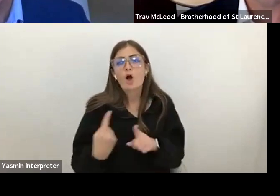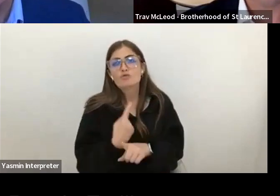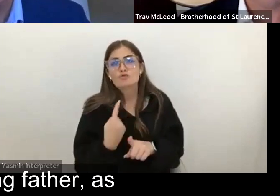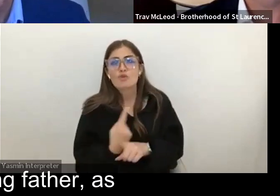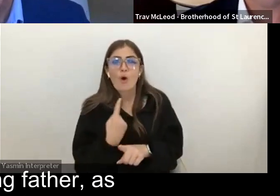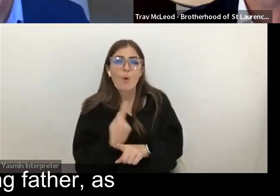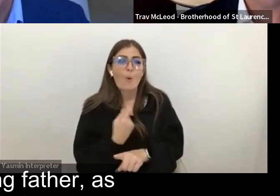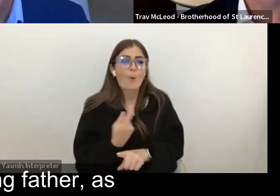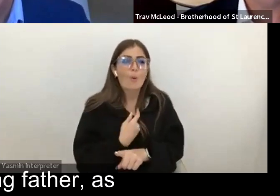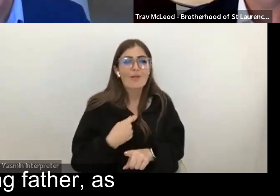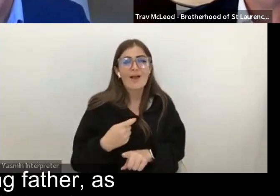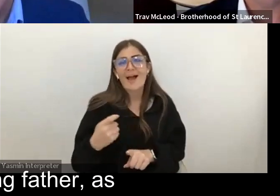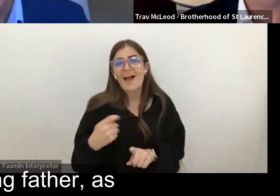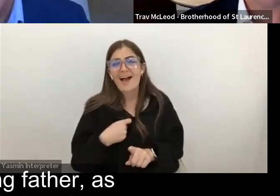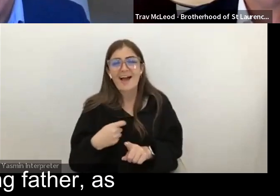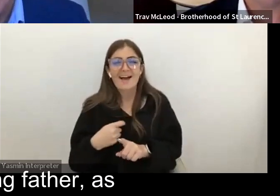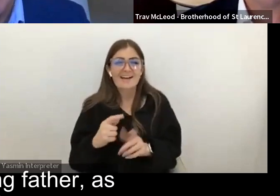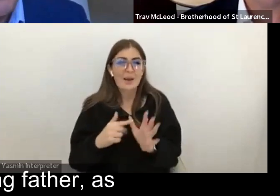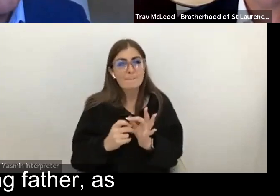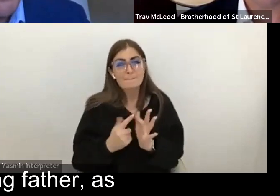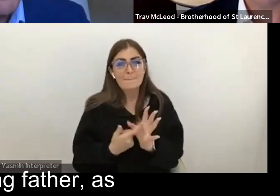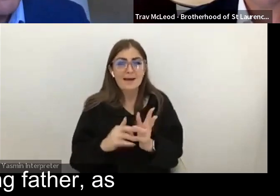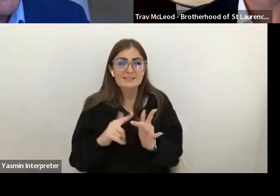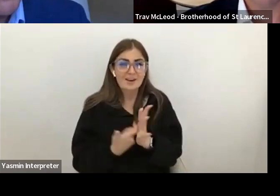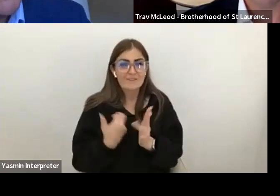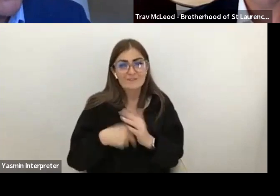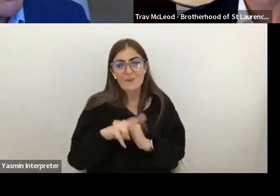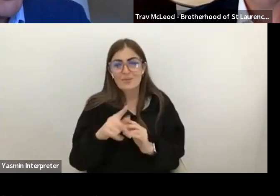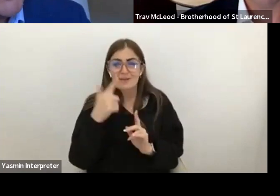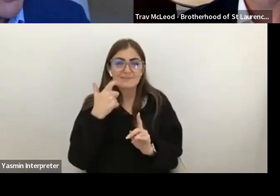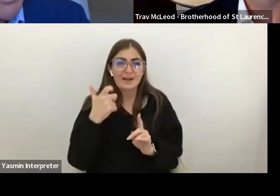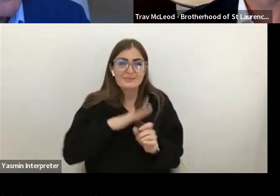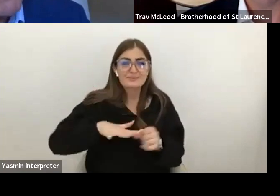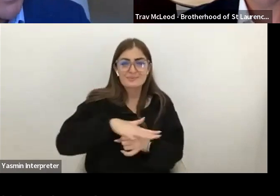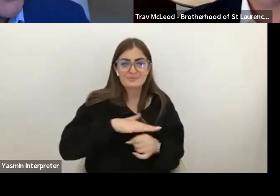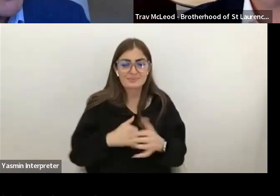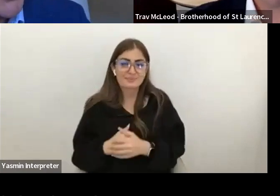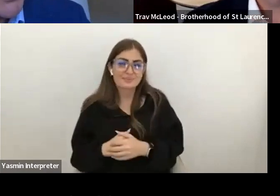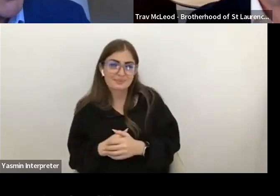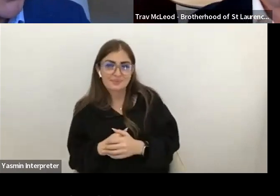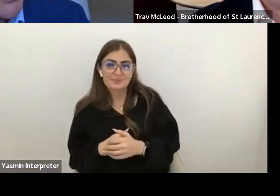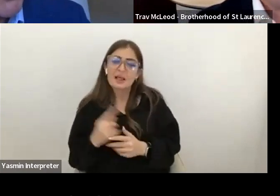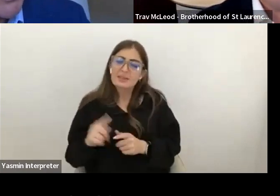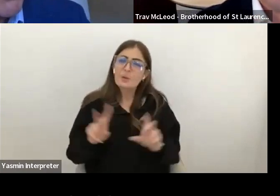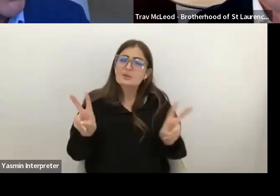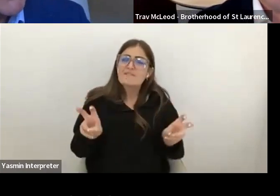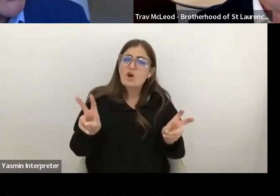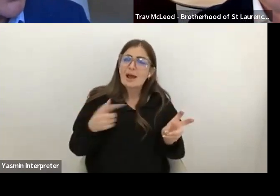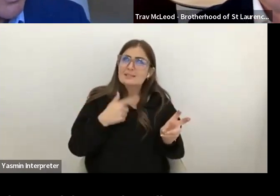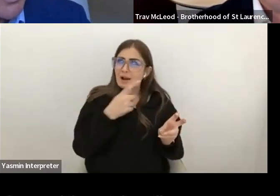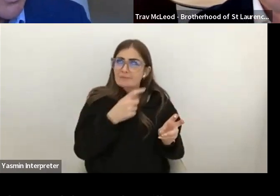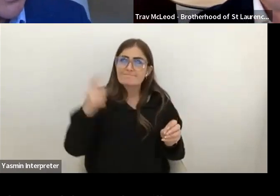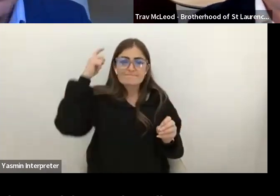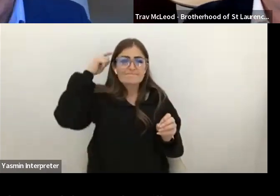Reggio Emilia, the founding father, as it were, of that system. Laurence Malaguzzi had a phrase which always resonated with me,